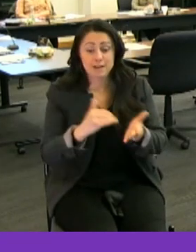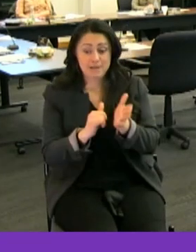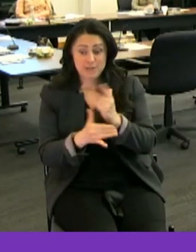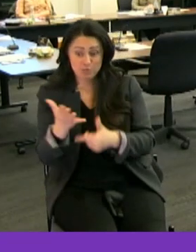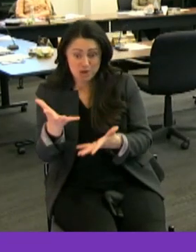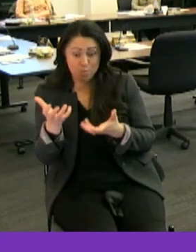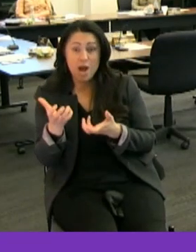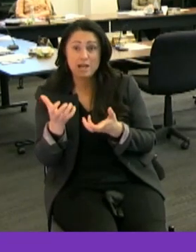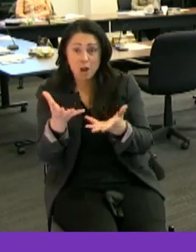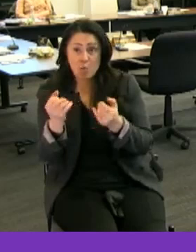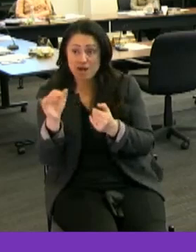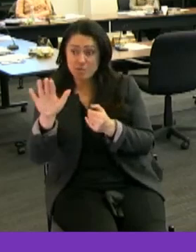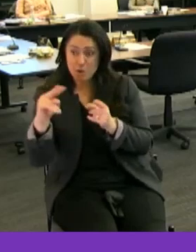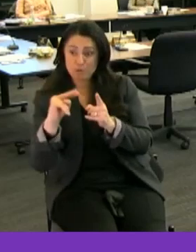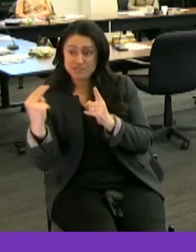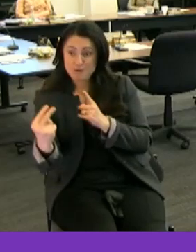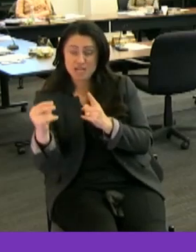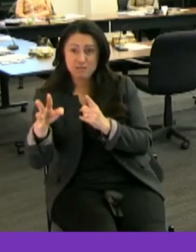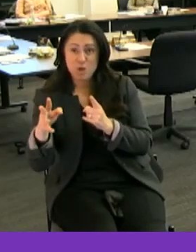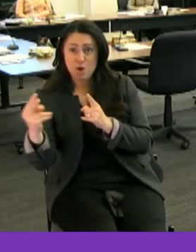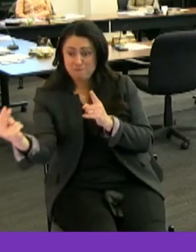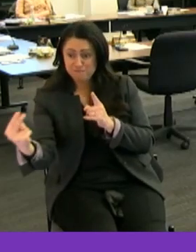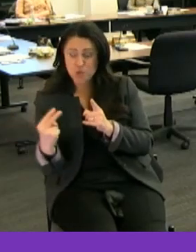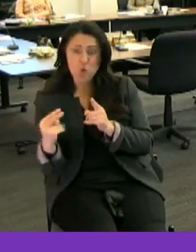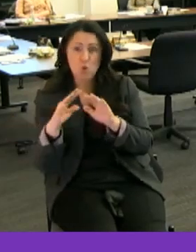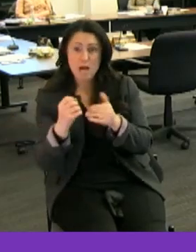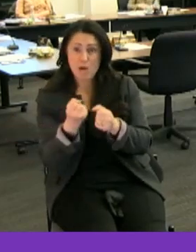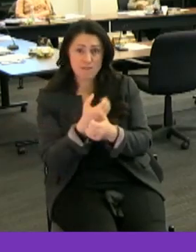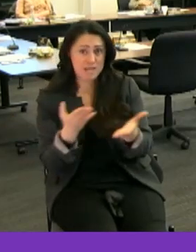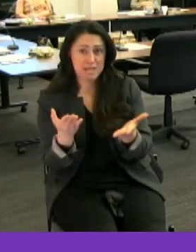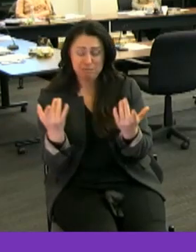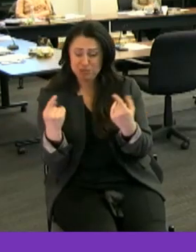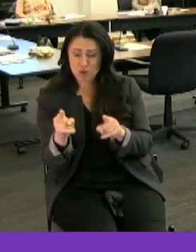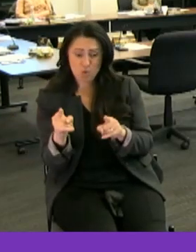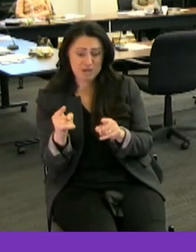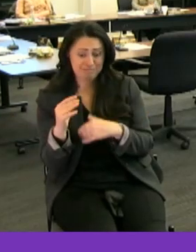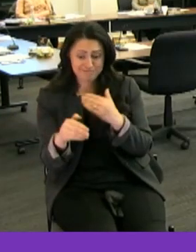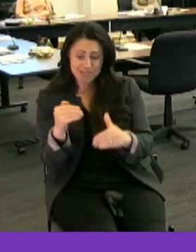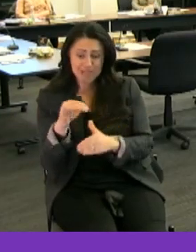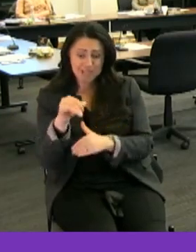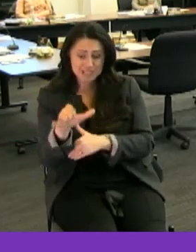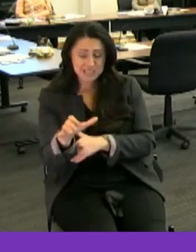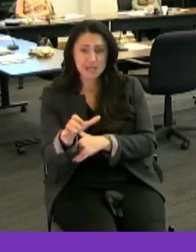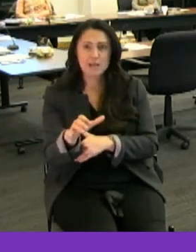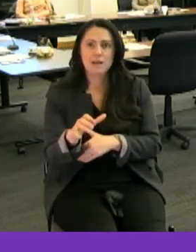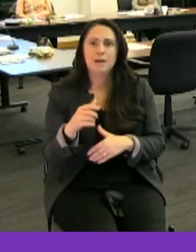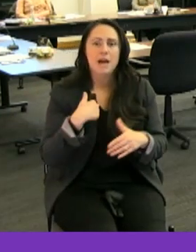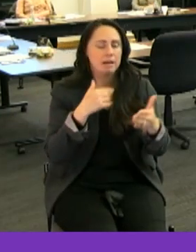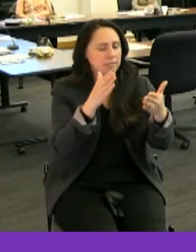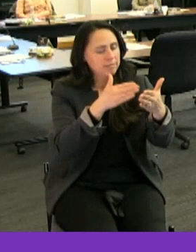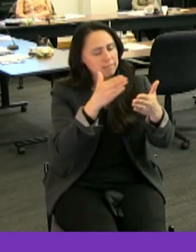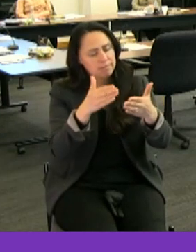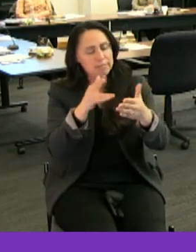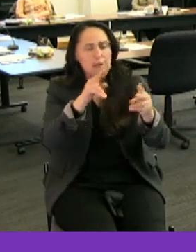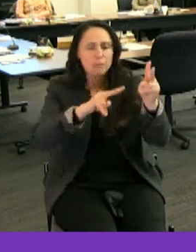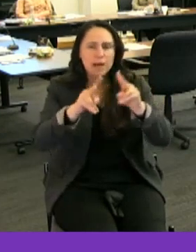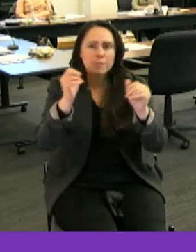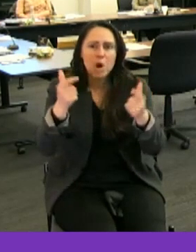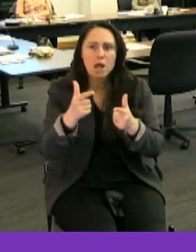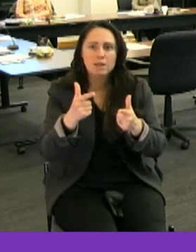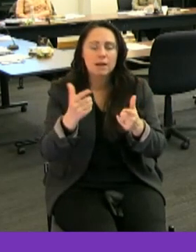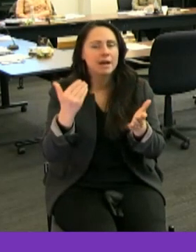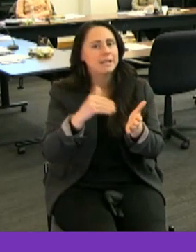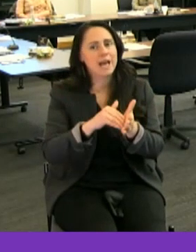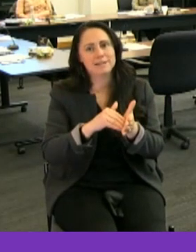wanted. I wanted perspective. I wanted people's view on how everything was going at JJC. So I went through them, I read them all.